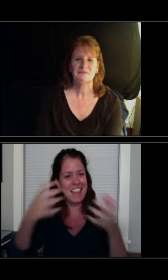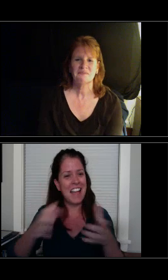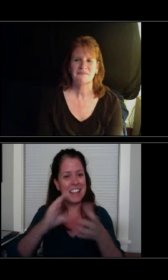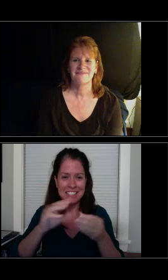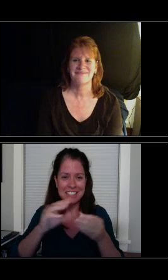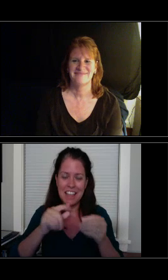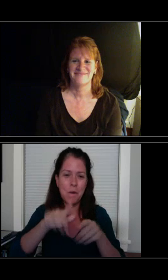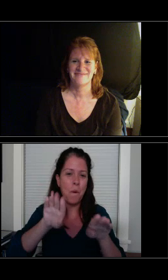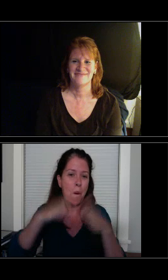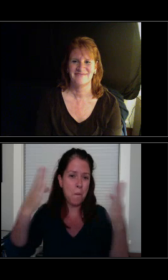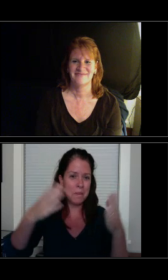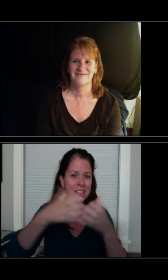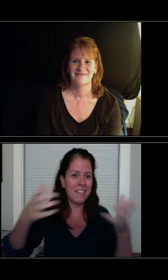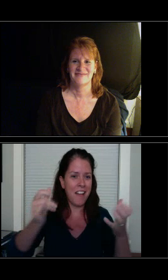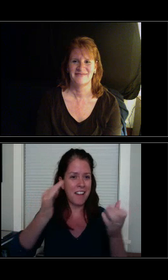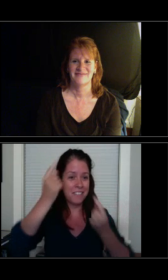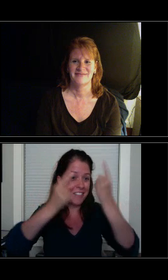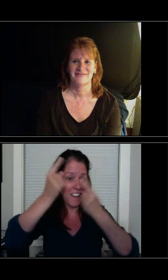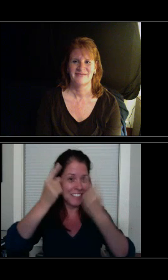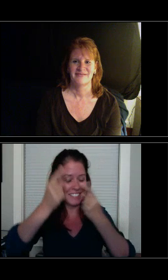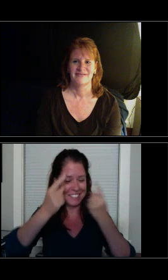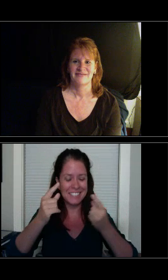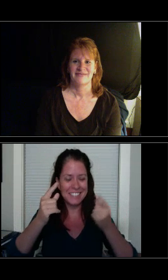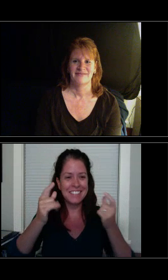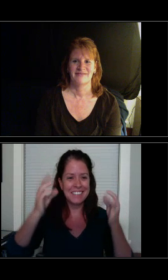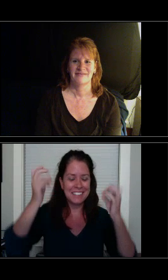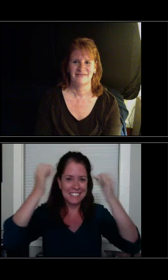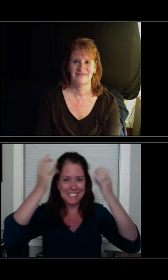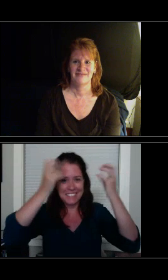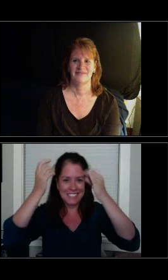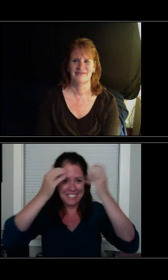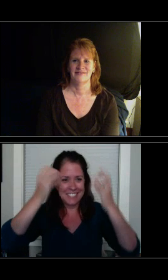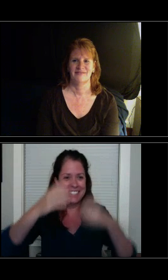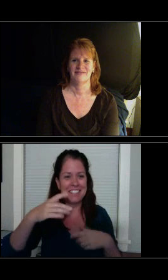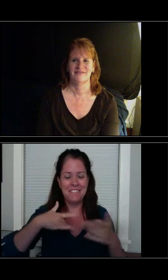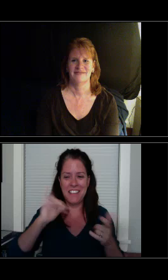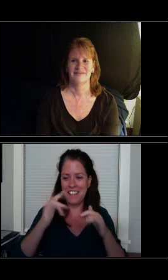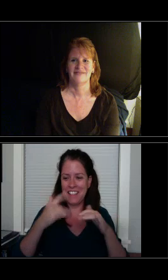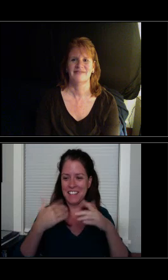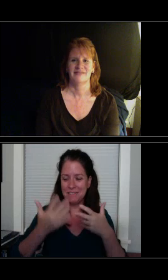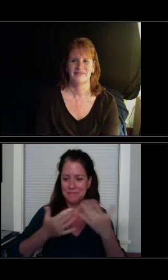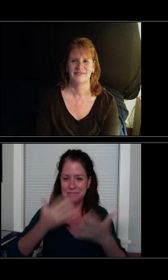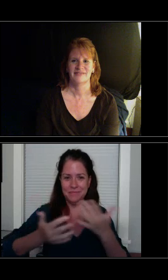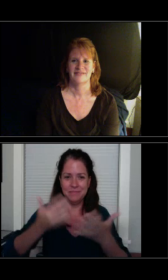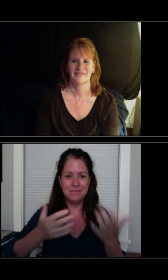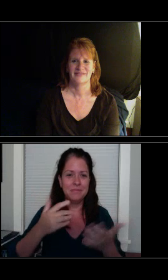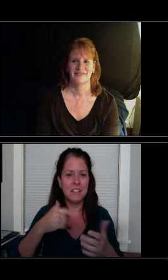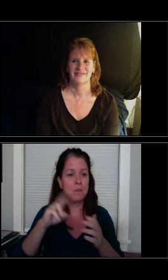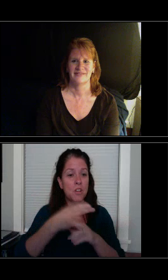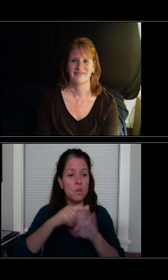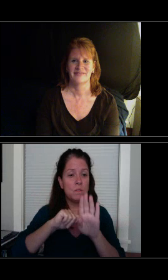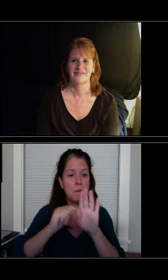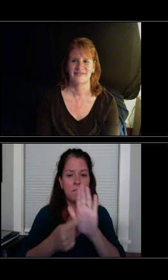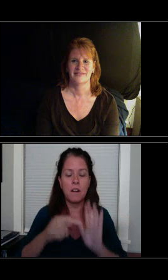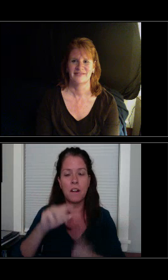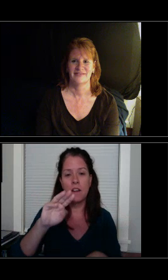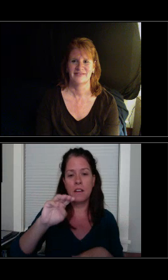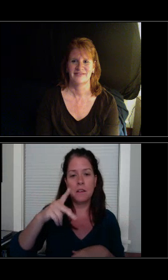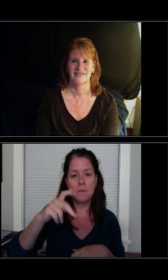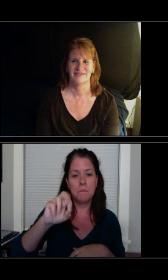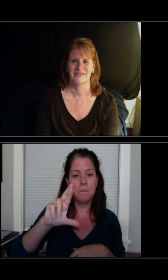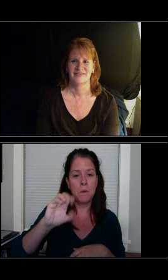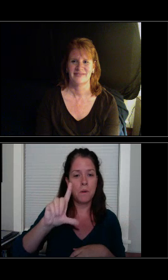I wish we had gotten farther, so I apologize we didn't get through more material. And this is Amy. That's all right. You've given us plenty to think about for tonight, plenty